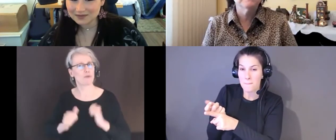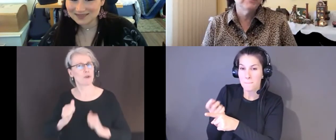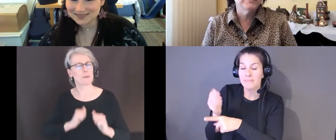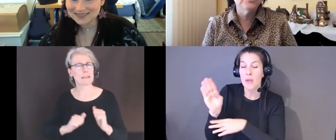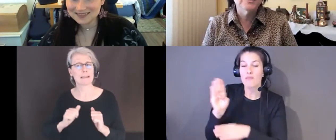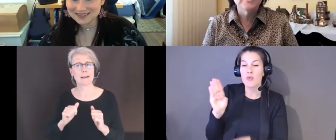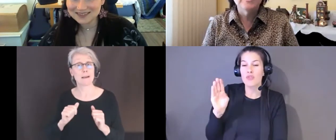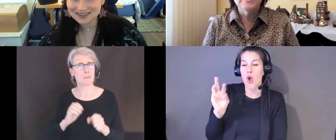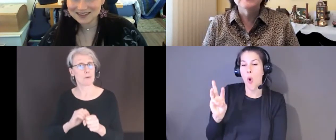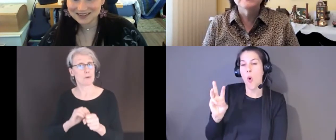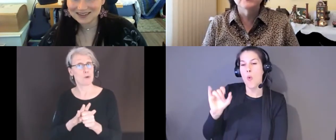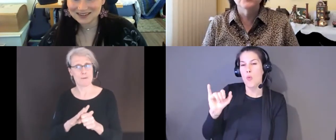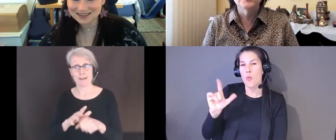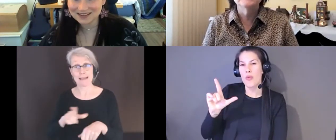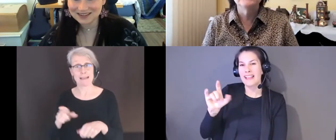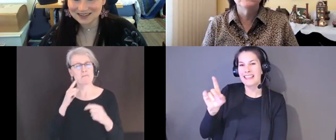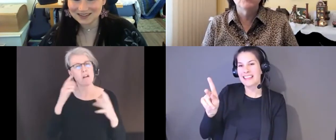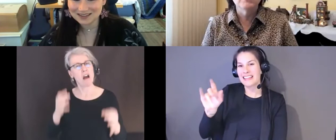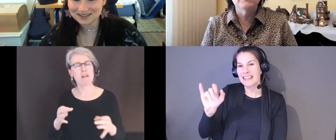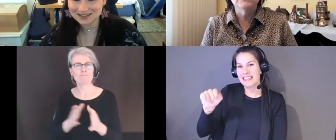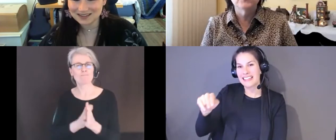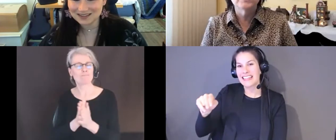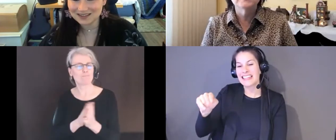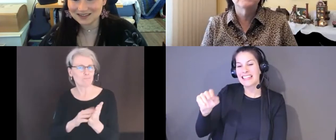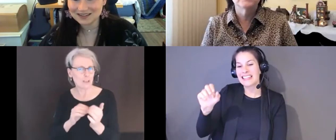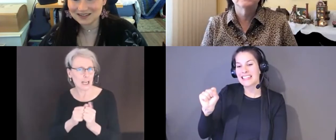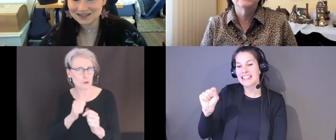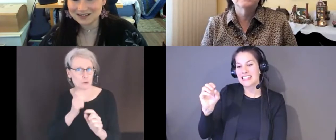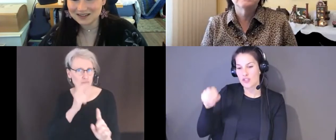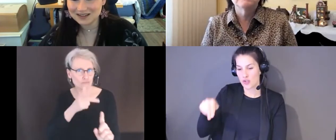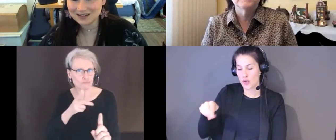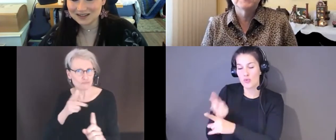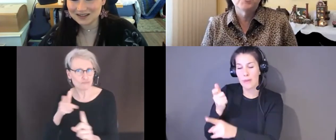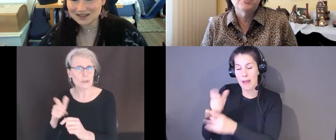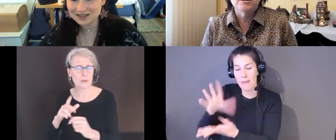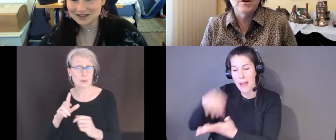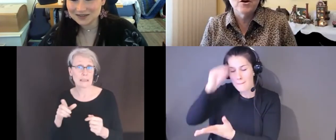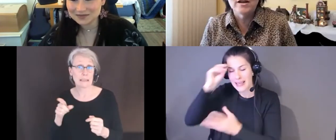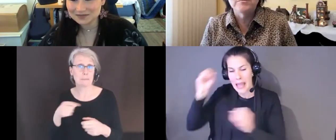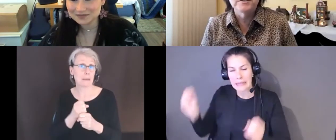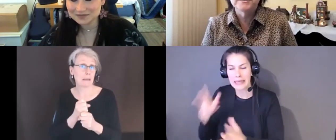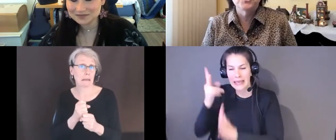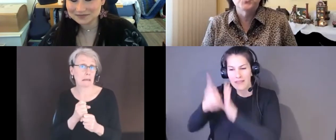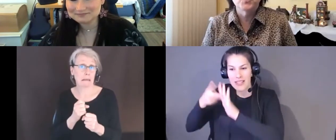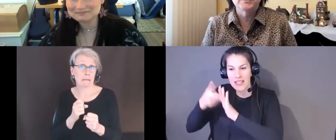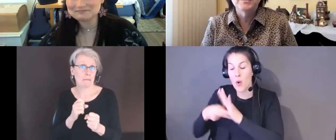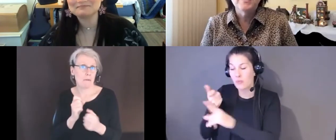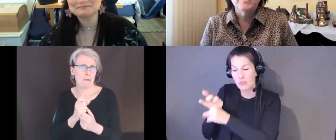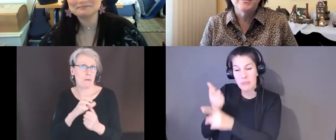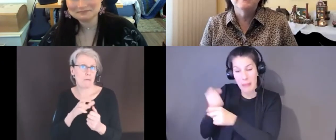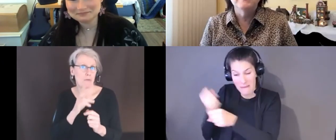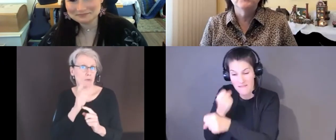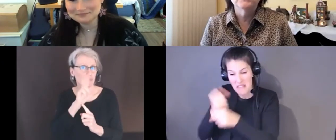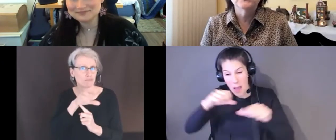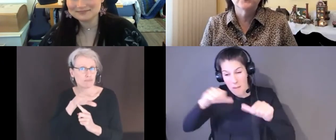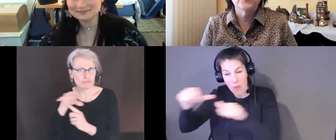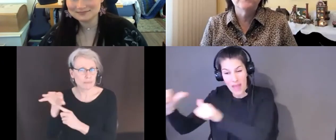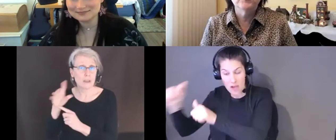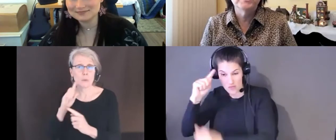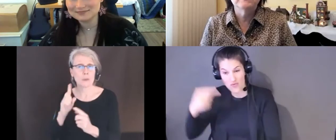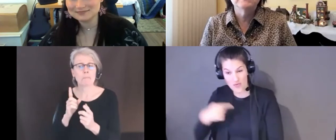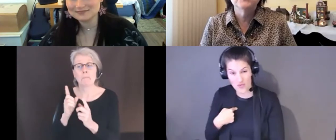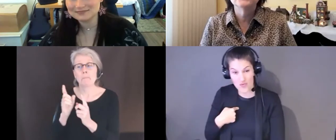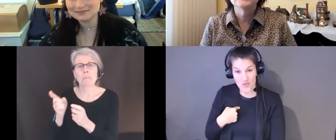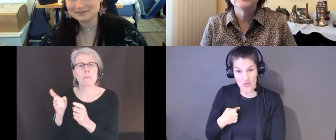these videos. And so he's made all of them for us for just a small honorarium, just a token. And we're so